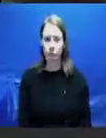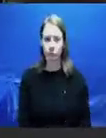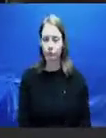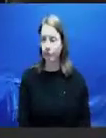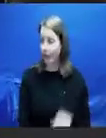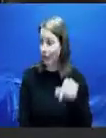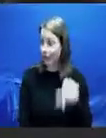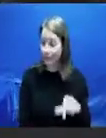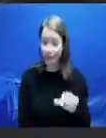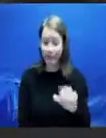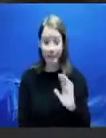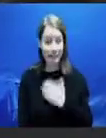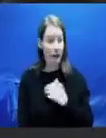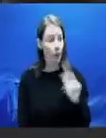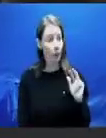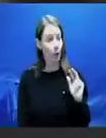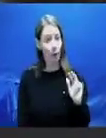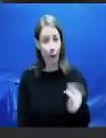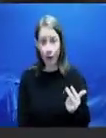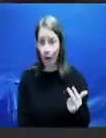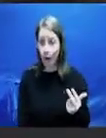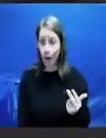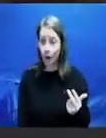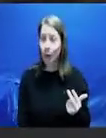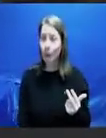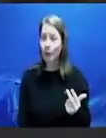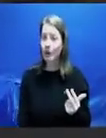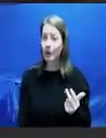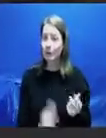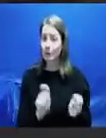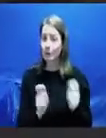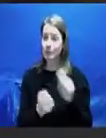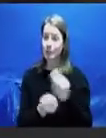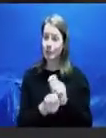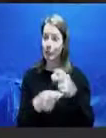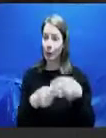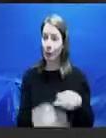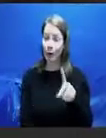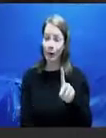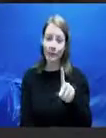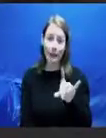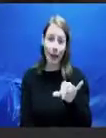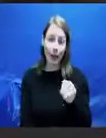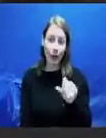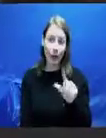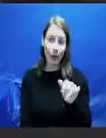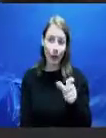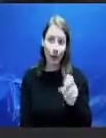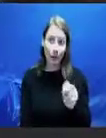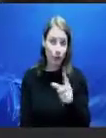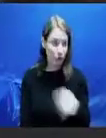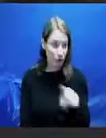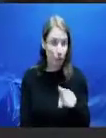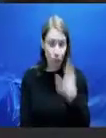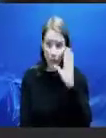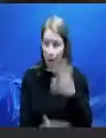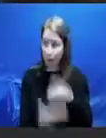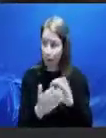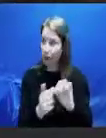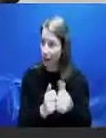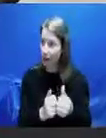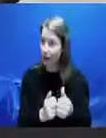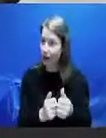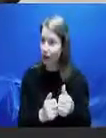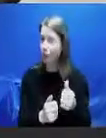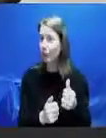dilations. You'll learn exactly what it is by doing some group tasks. Like Emerald, Mahadio is using new methods to create and teach her